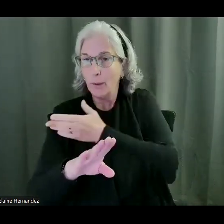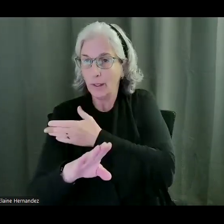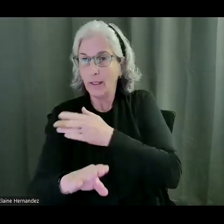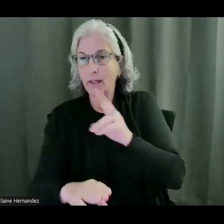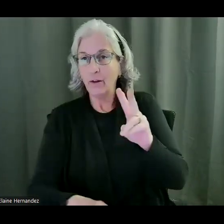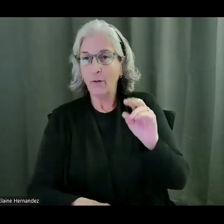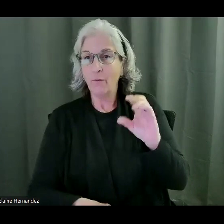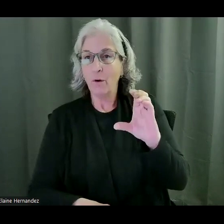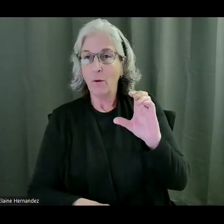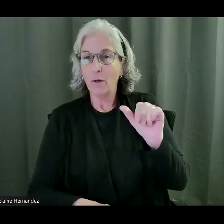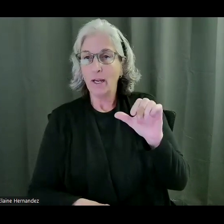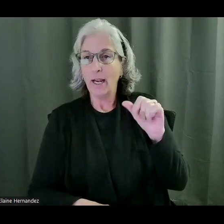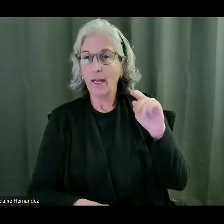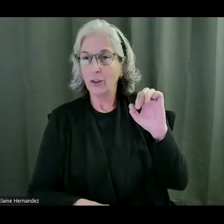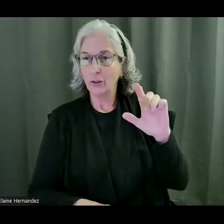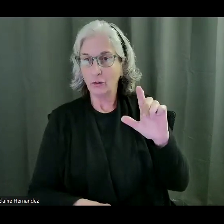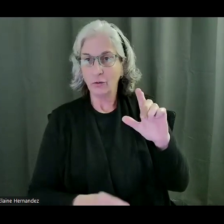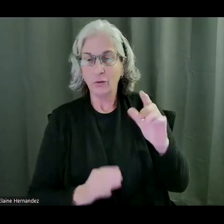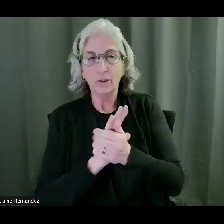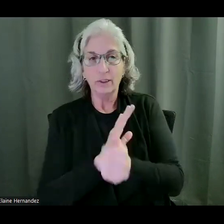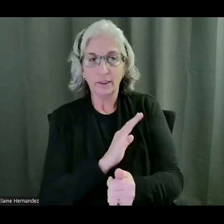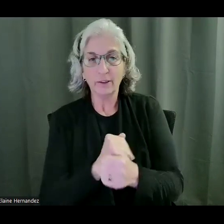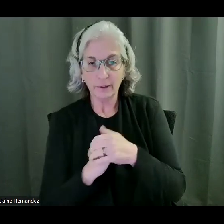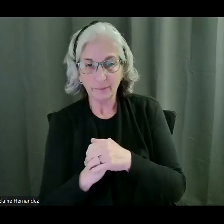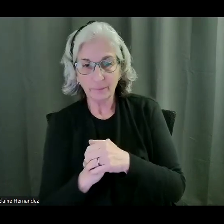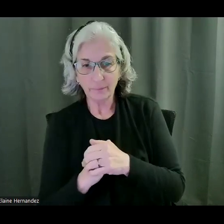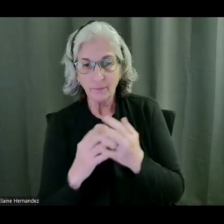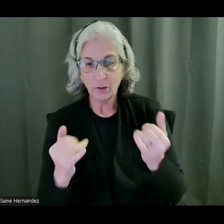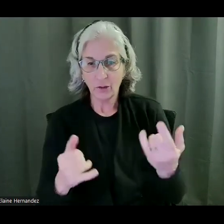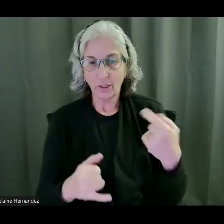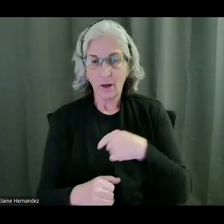the assessment plan and reports.